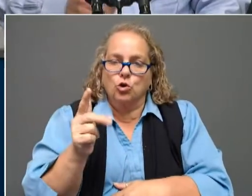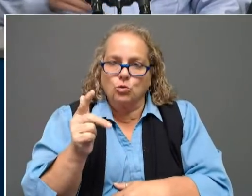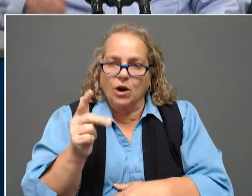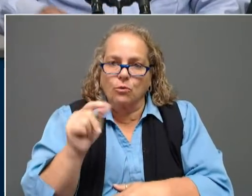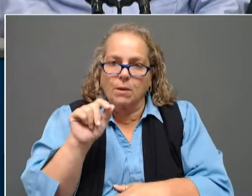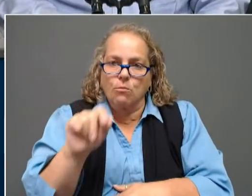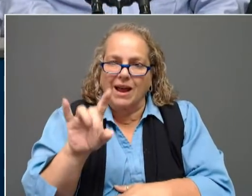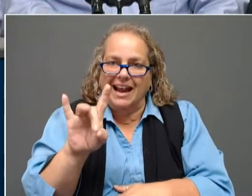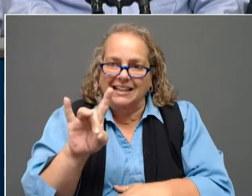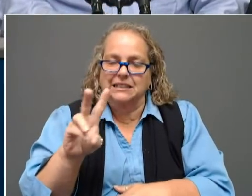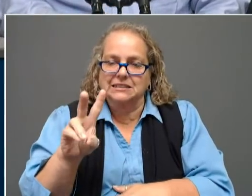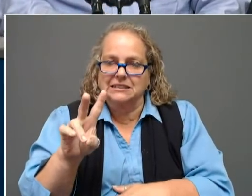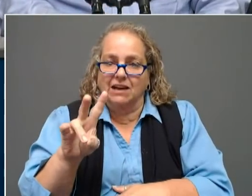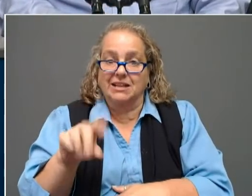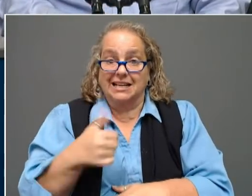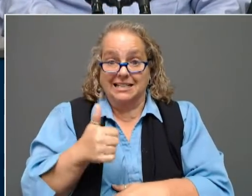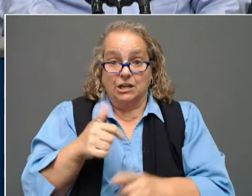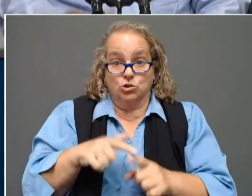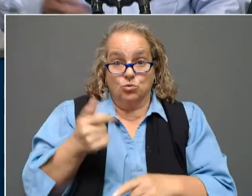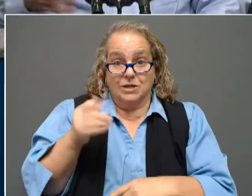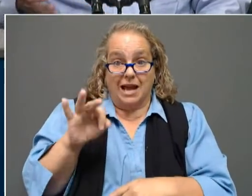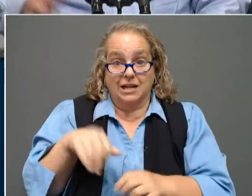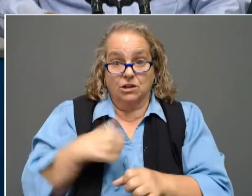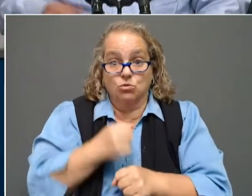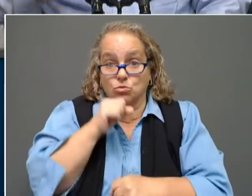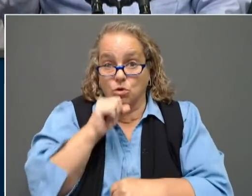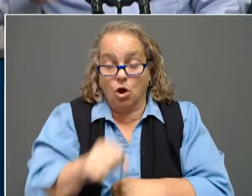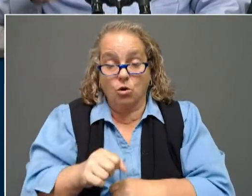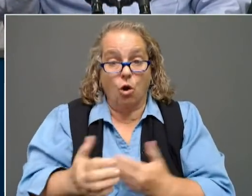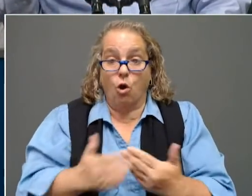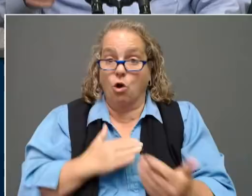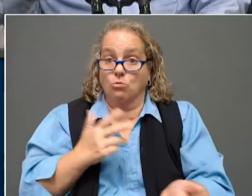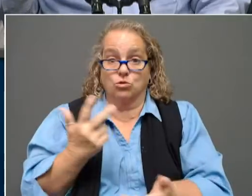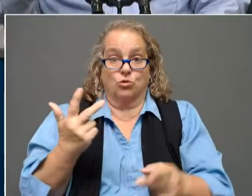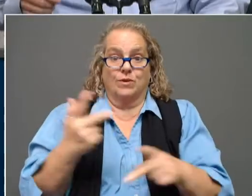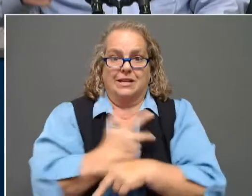23.87. 10 to 19-year-olds, almost 3 times higher,